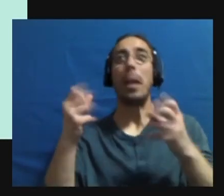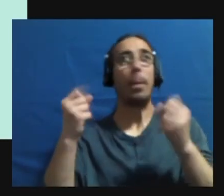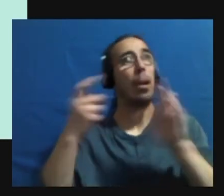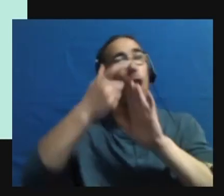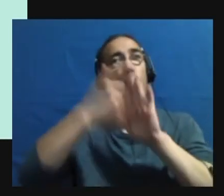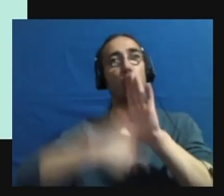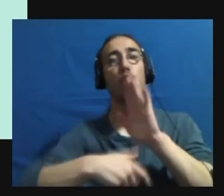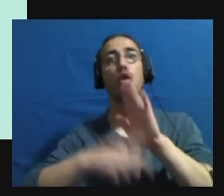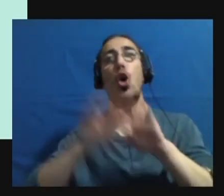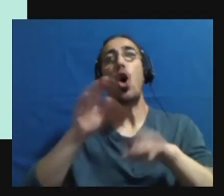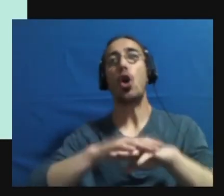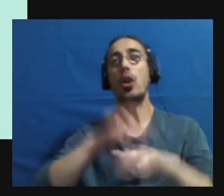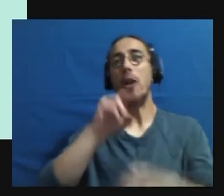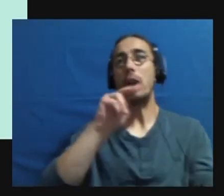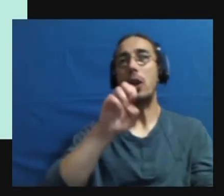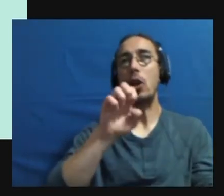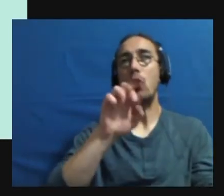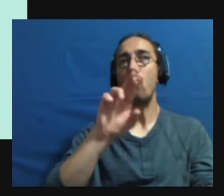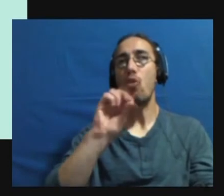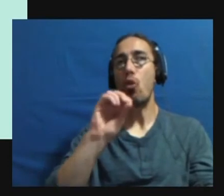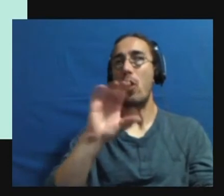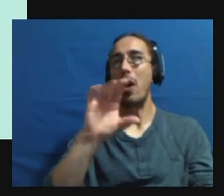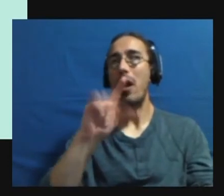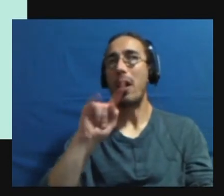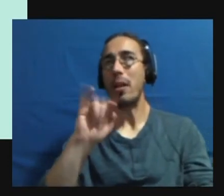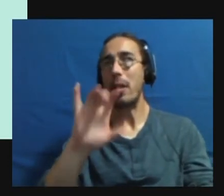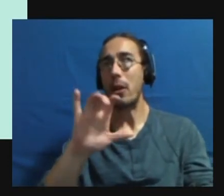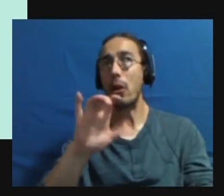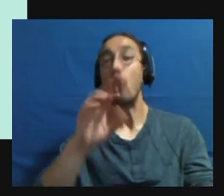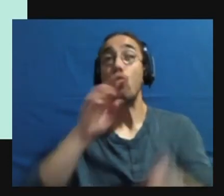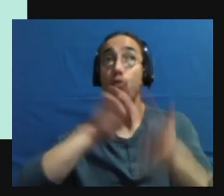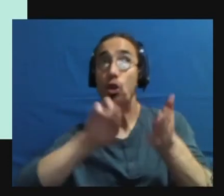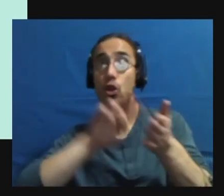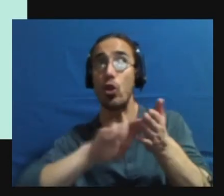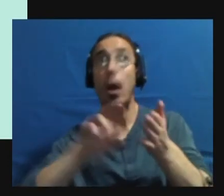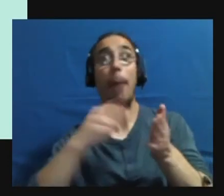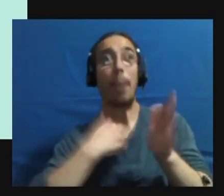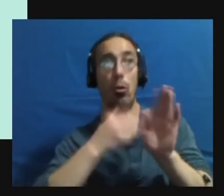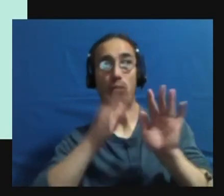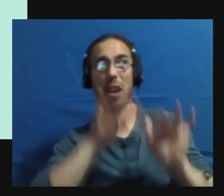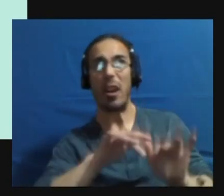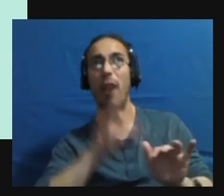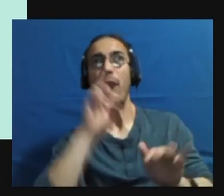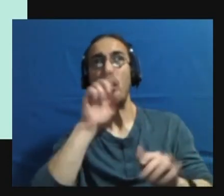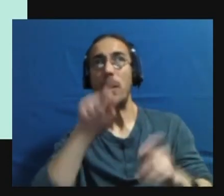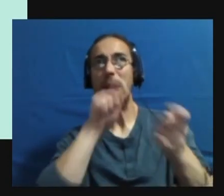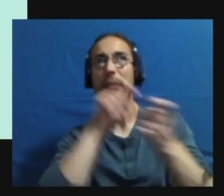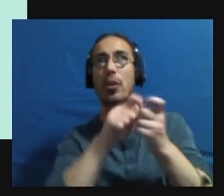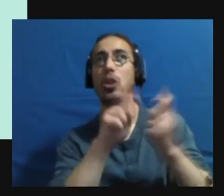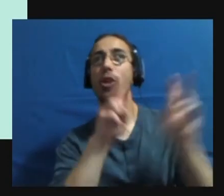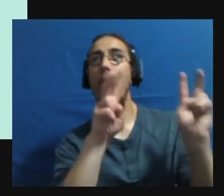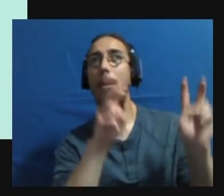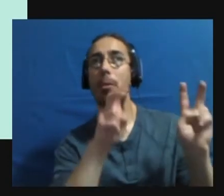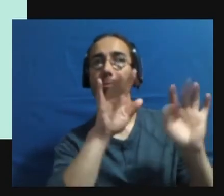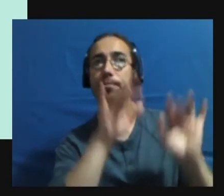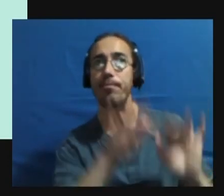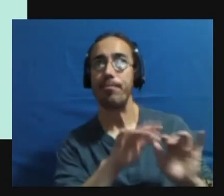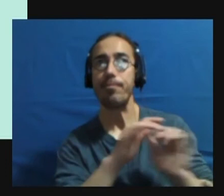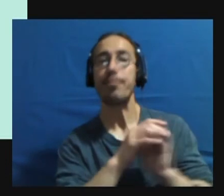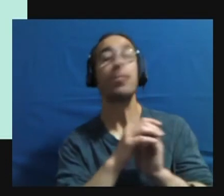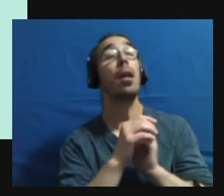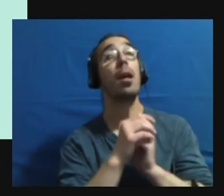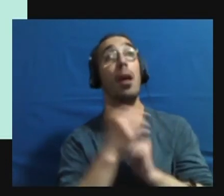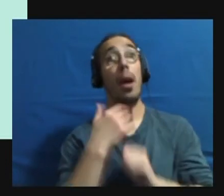on Neuroclassic and search things. I've been writing on this specific topic. Like I've been on a